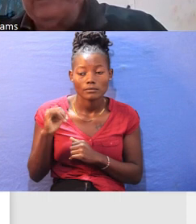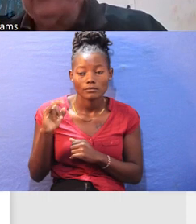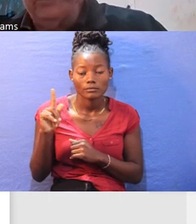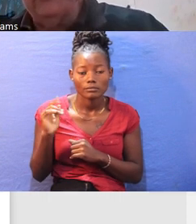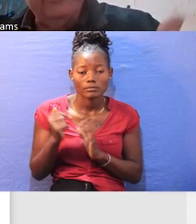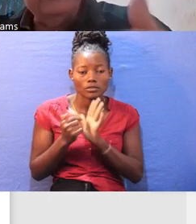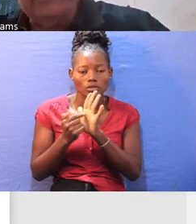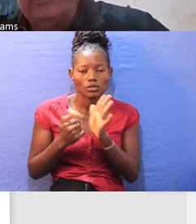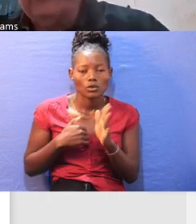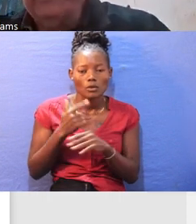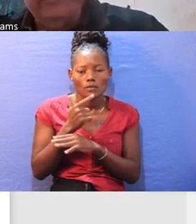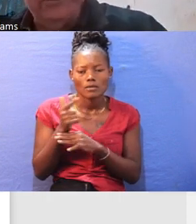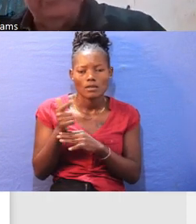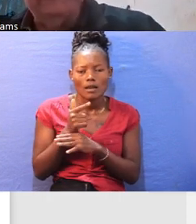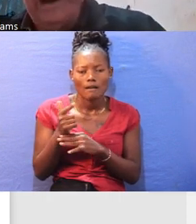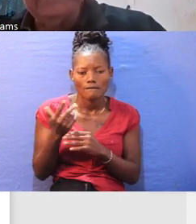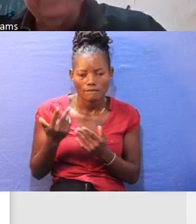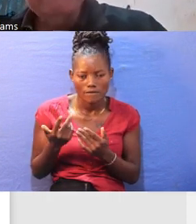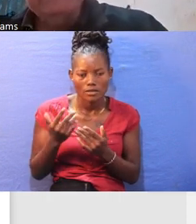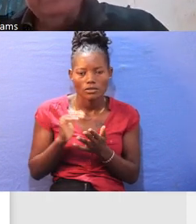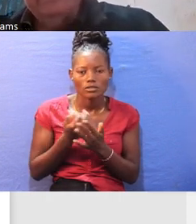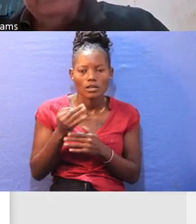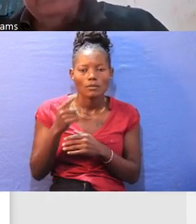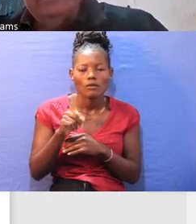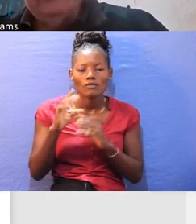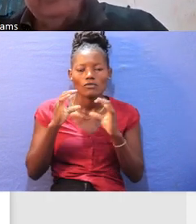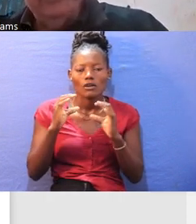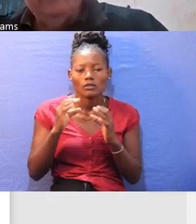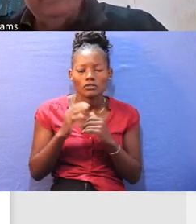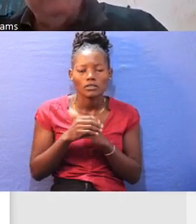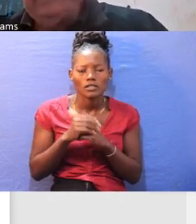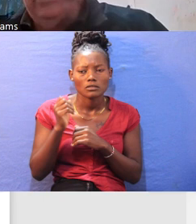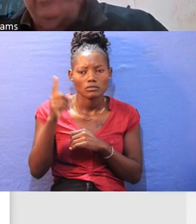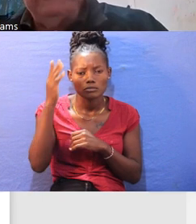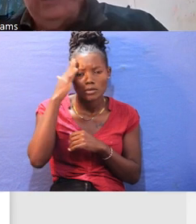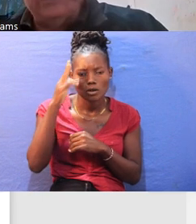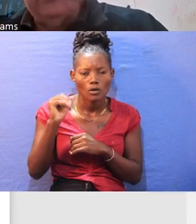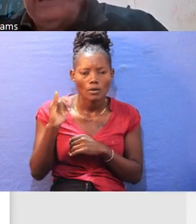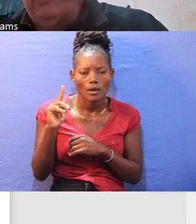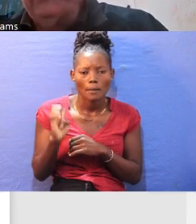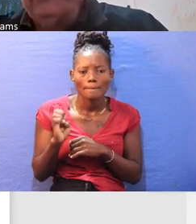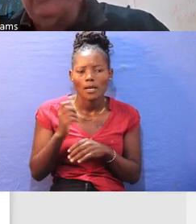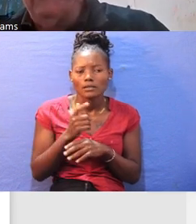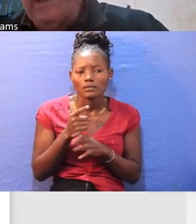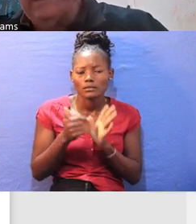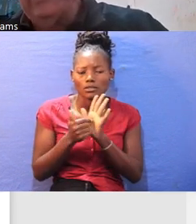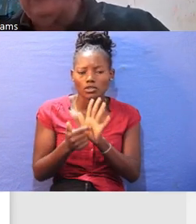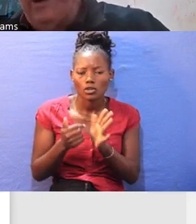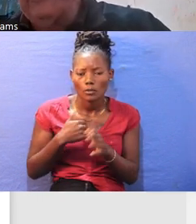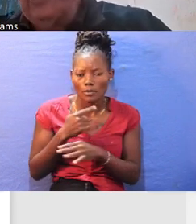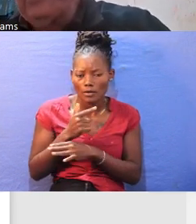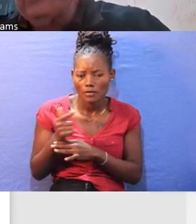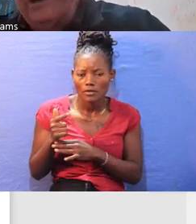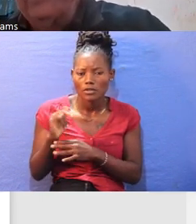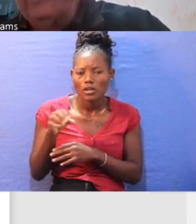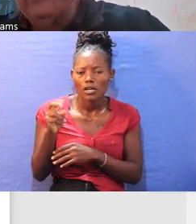visiting Mike Stone. Some of your coaches may know of Mike. He showed me a video of Jonathan Edwards. You know, Meg, his wife,